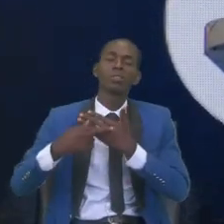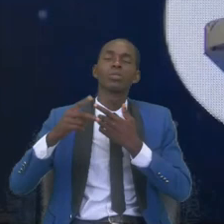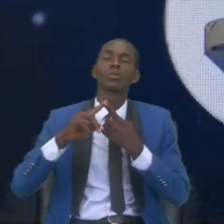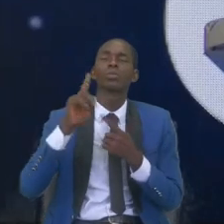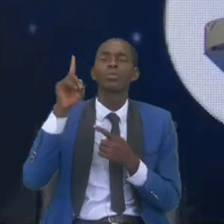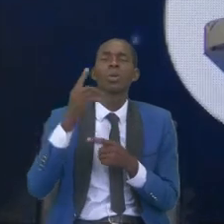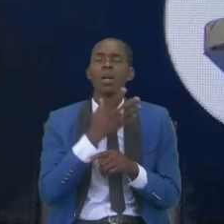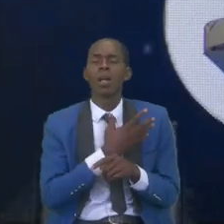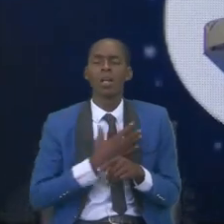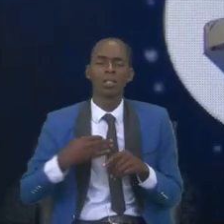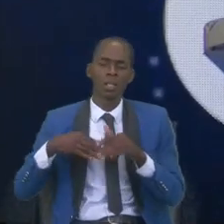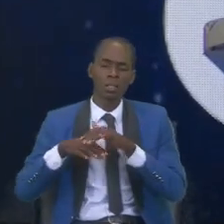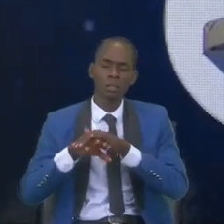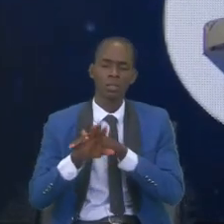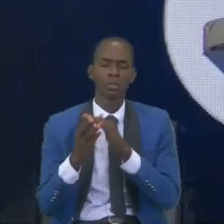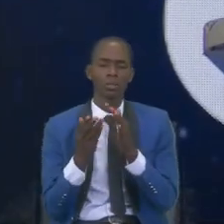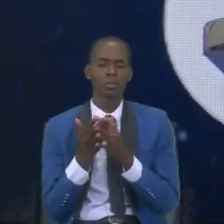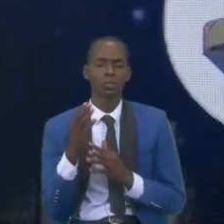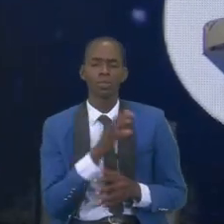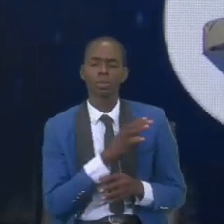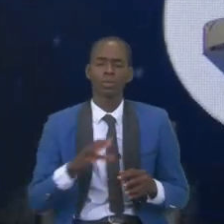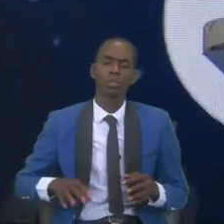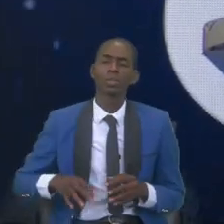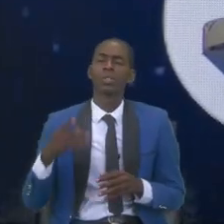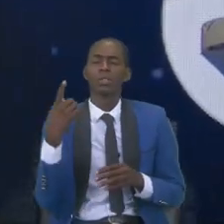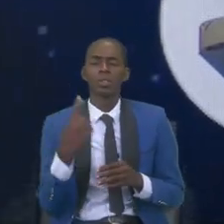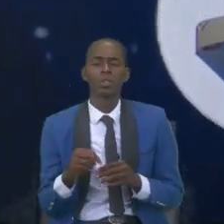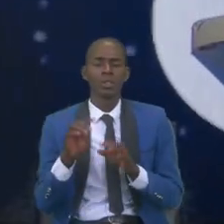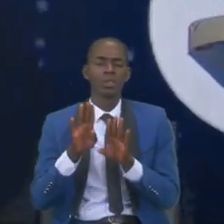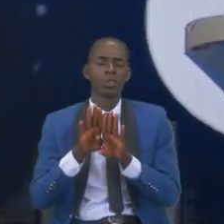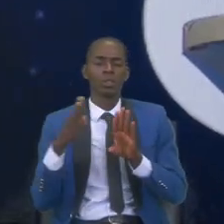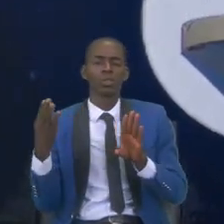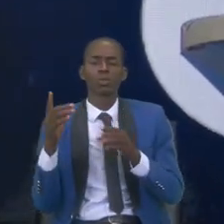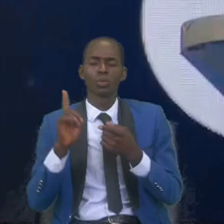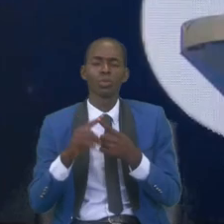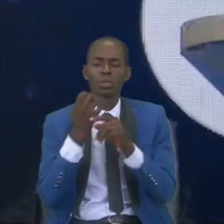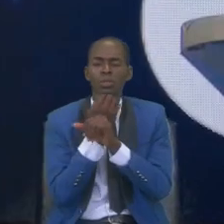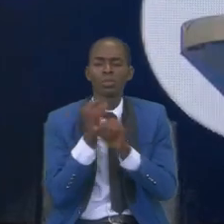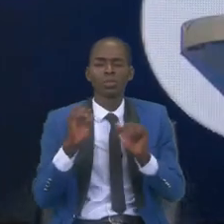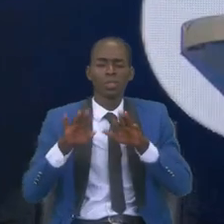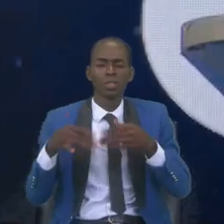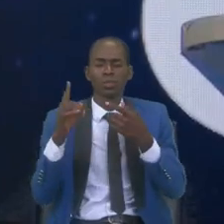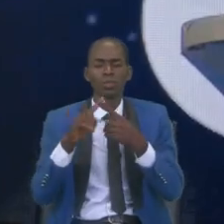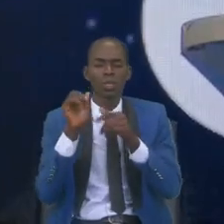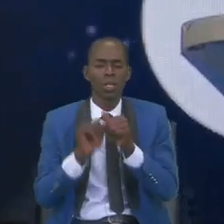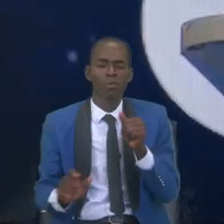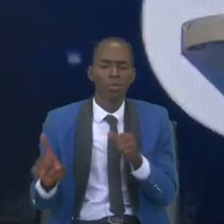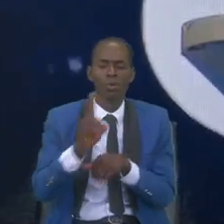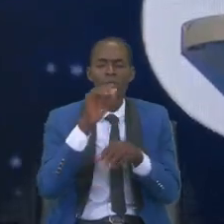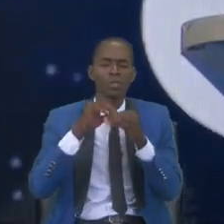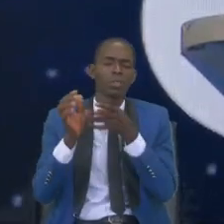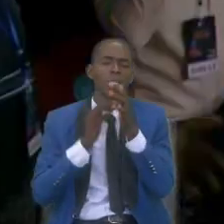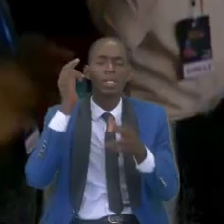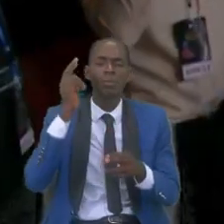enter through Christ the door into salvation. Grant everyone in